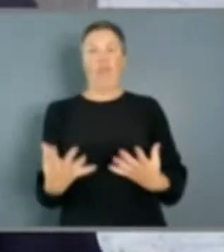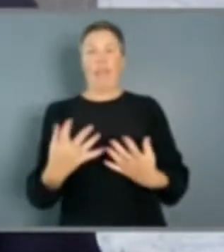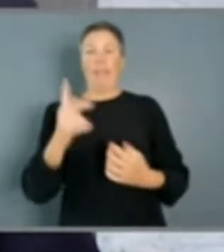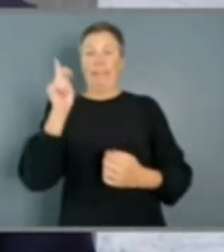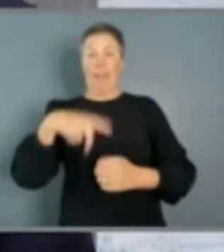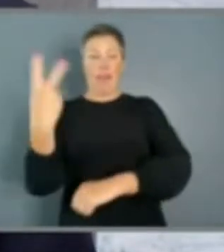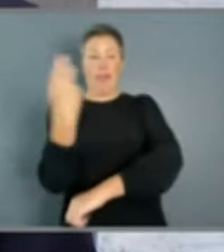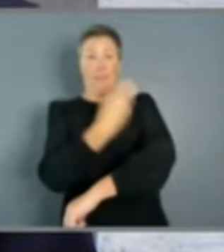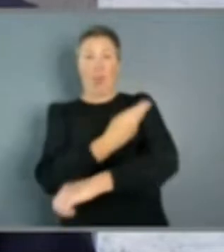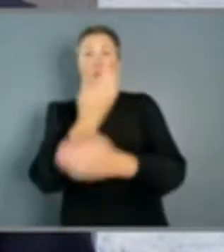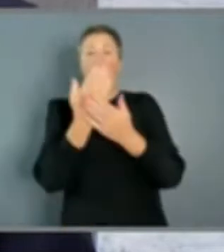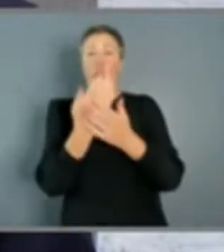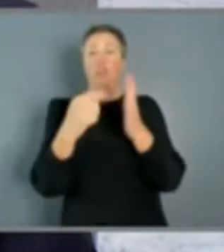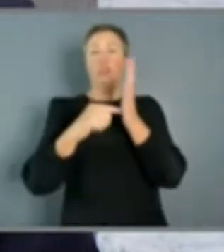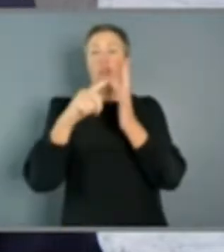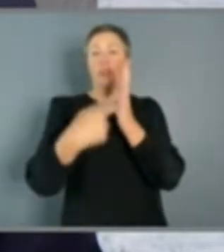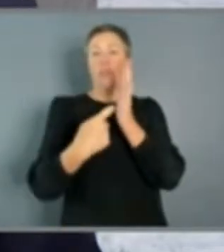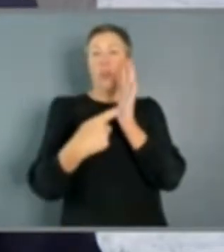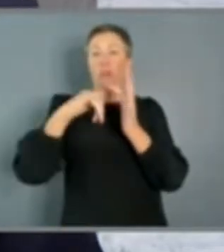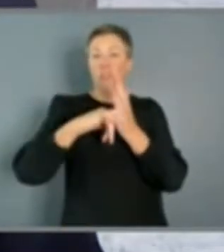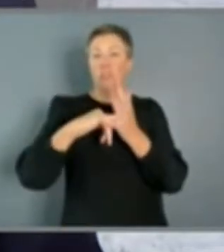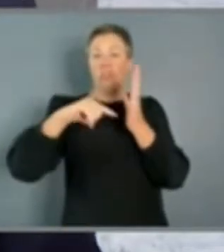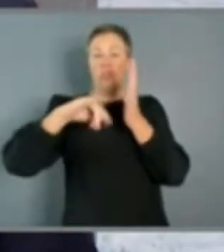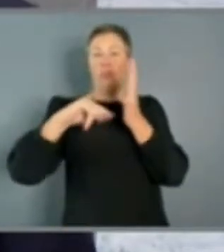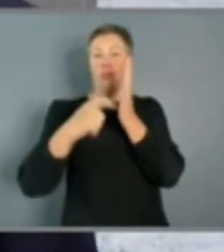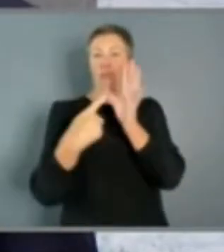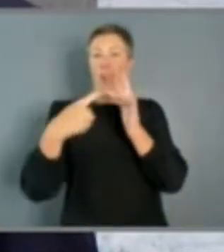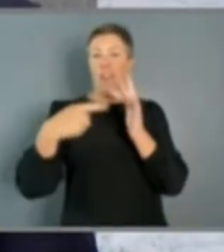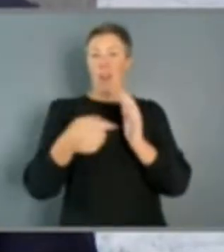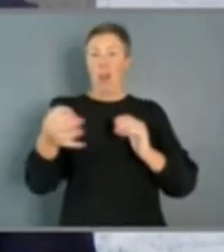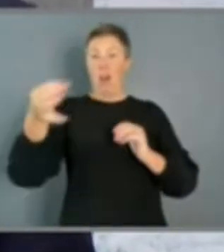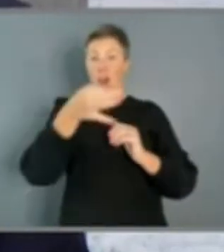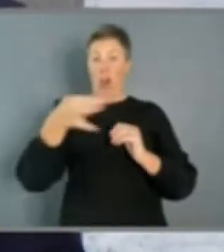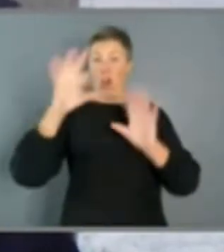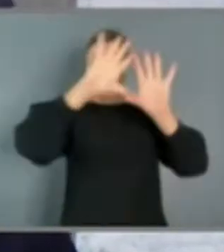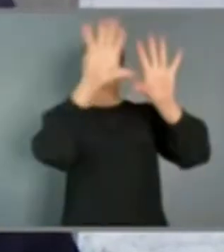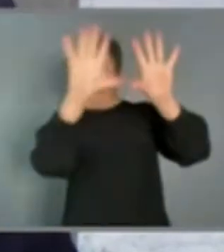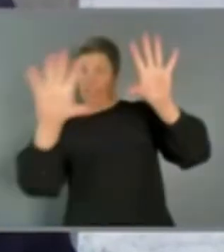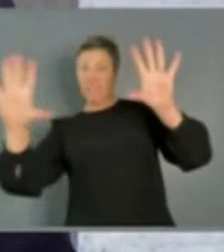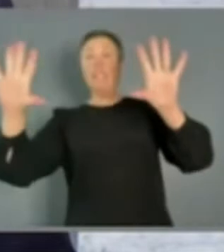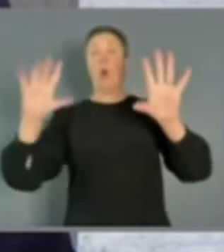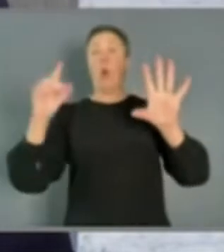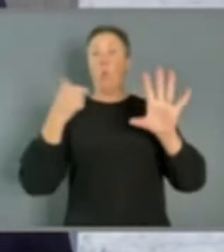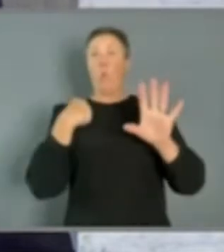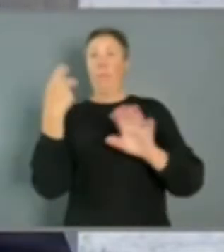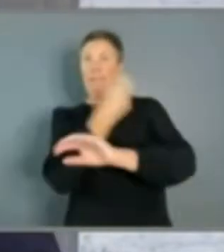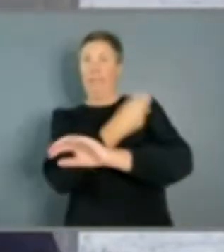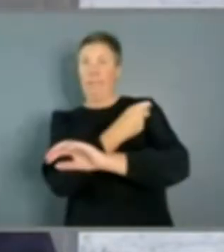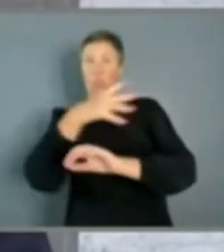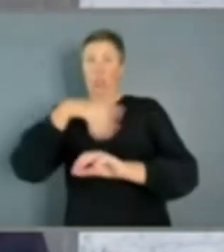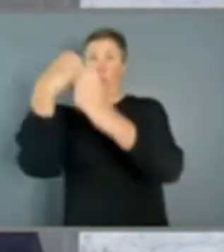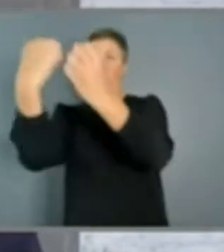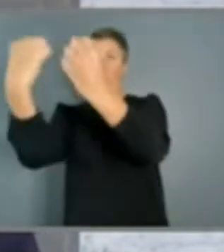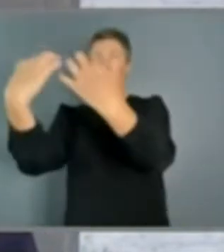Island to ensure that we're boosting the protection for that very vulnerable part of Australia and the impact on Northern Australia.